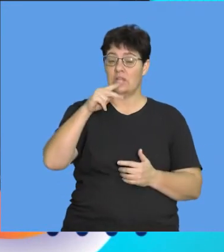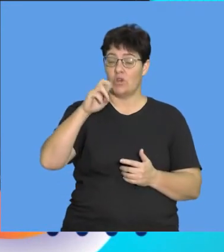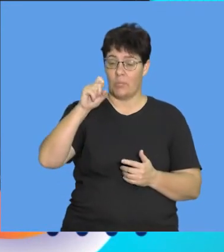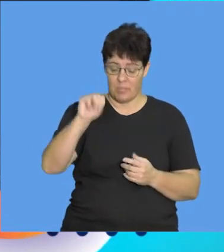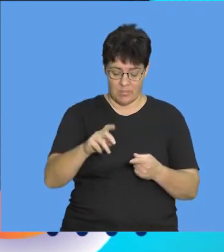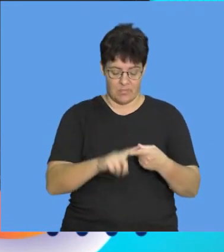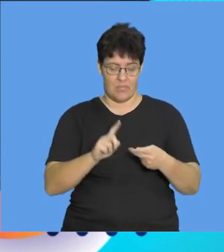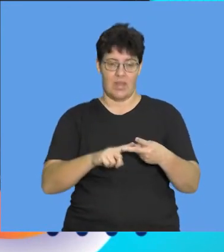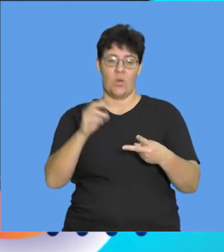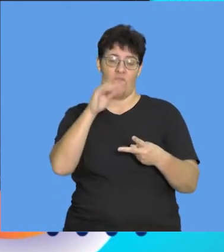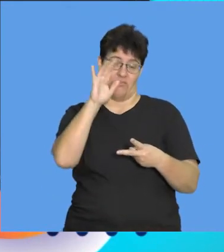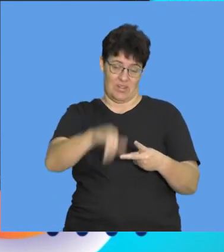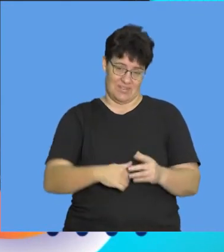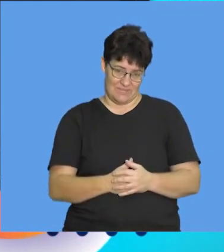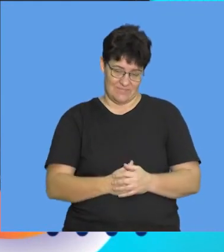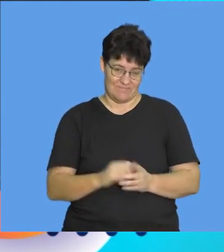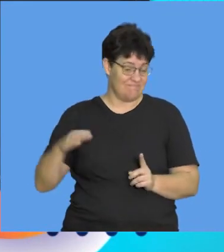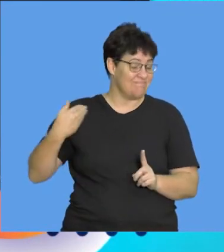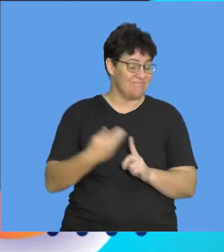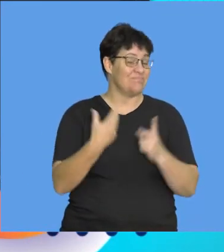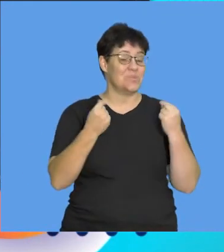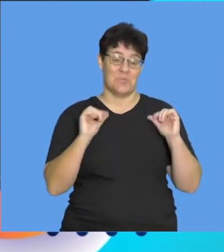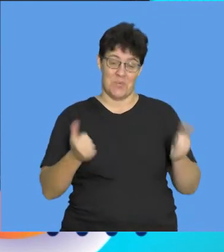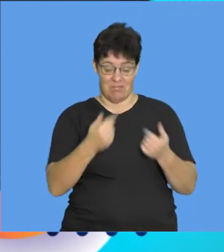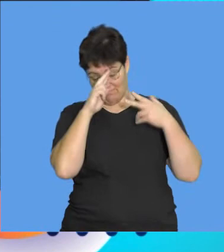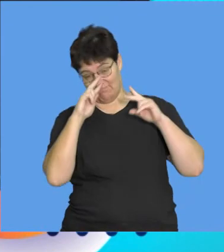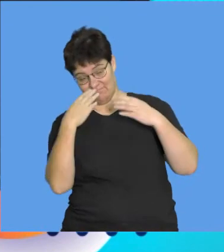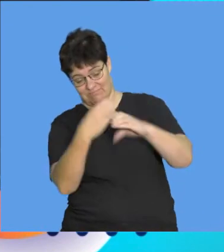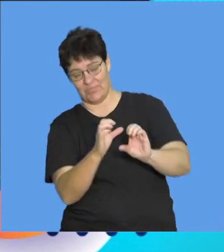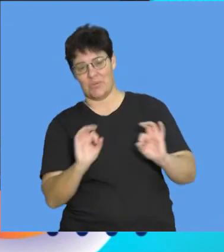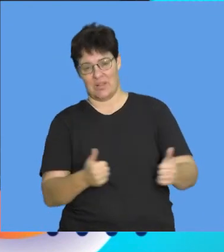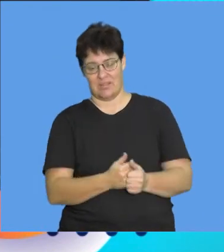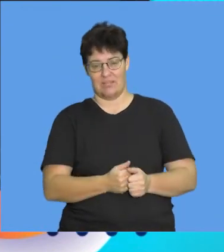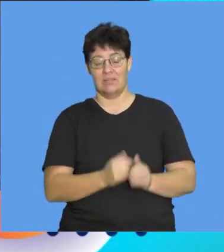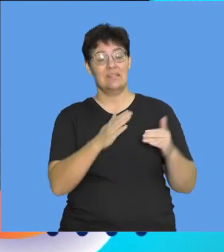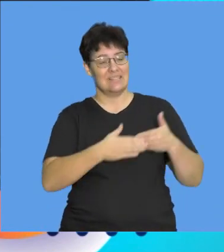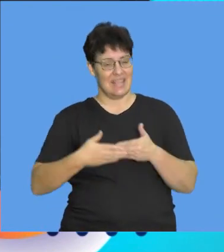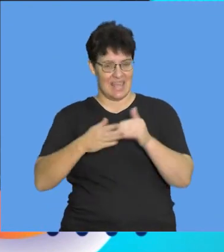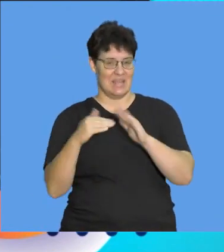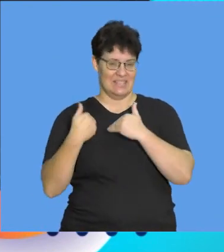have done well. You've paid attention. Wish you well. Take care. Be safe.